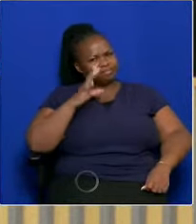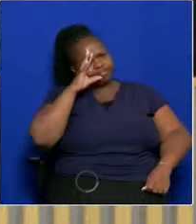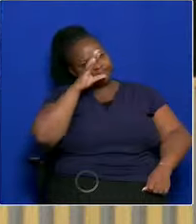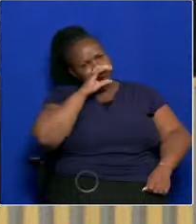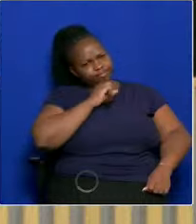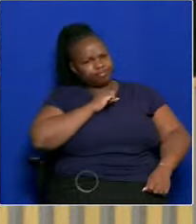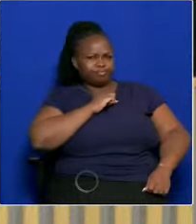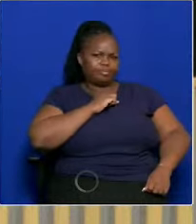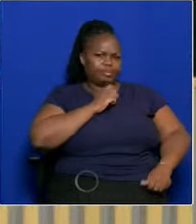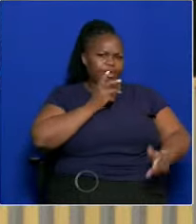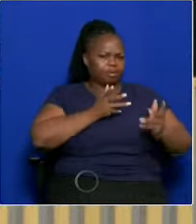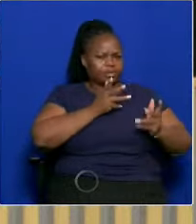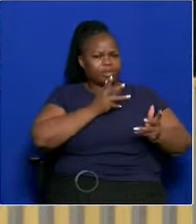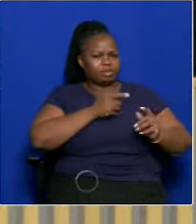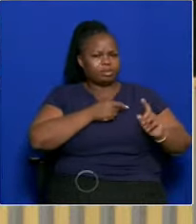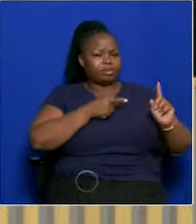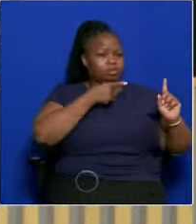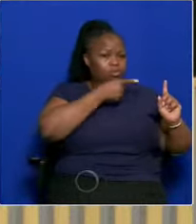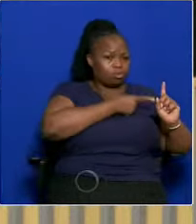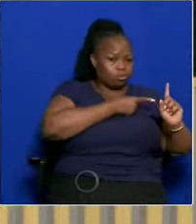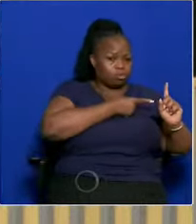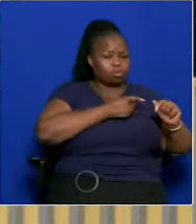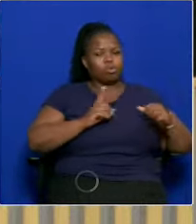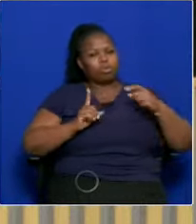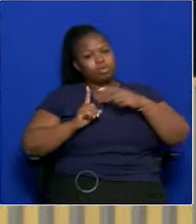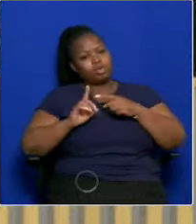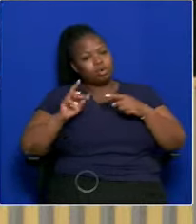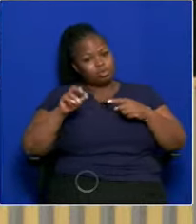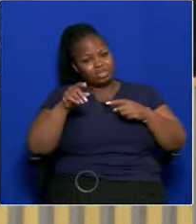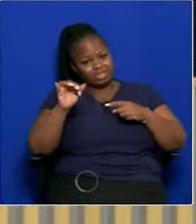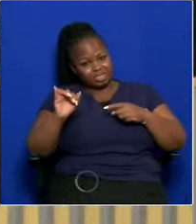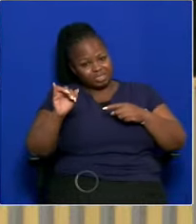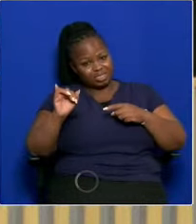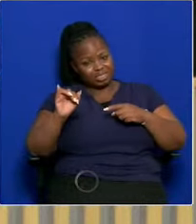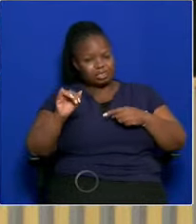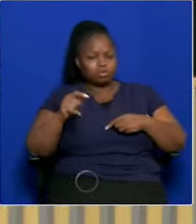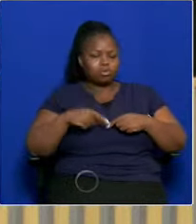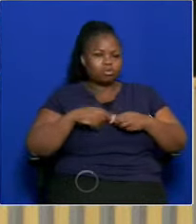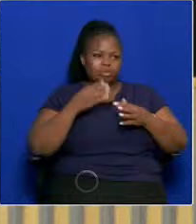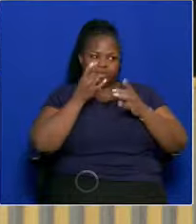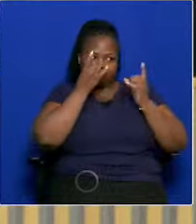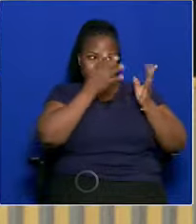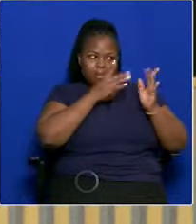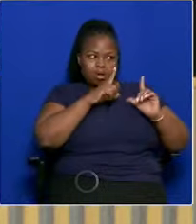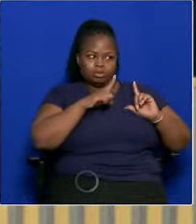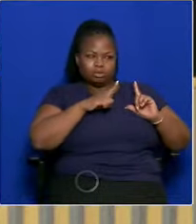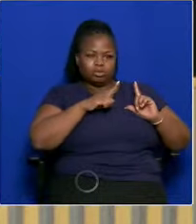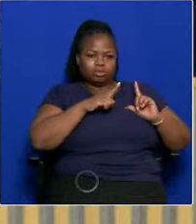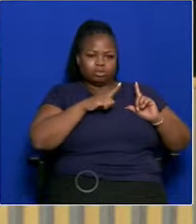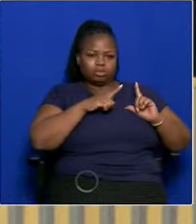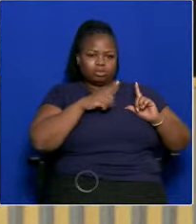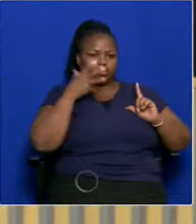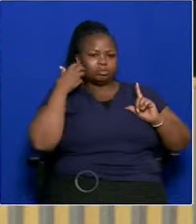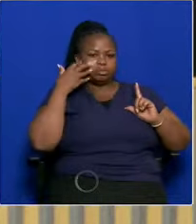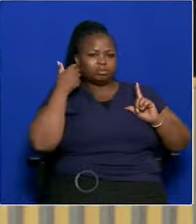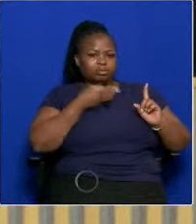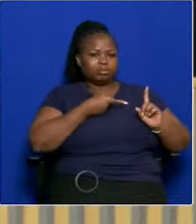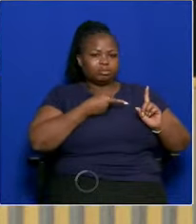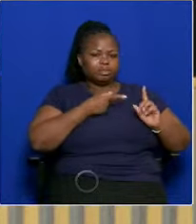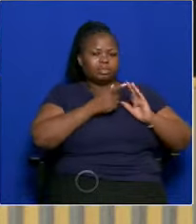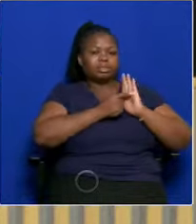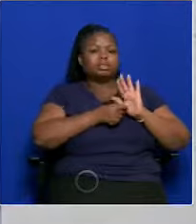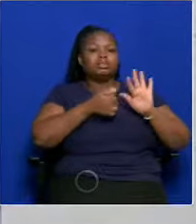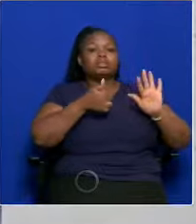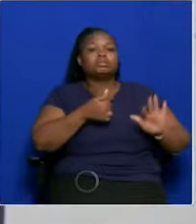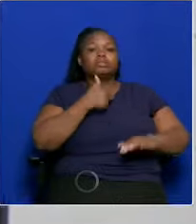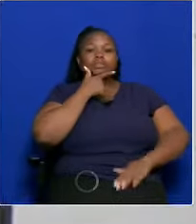or Captain Nkosi, Sergeant Nkosi, tipped off Mr. Matlala on the 6th of December 2024